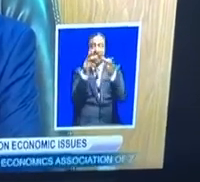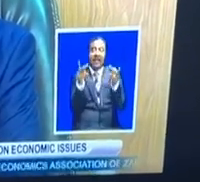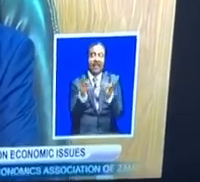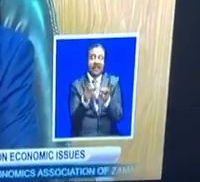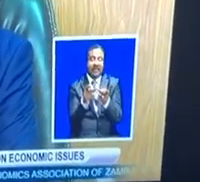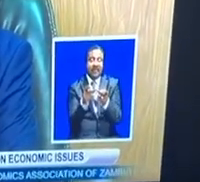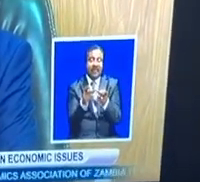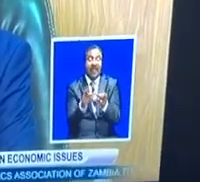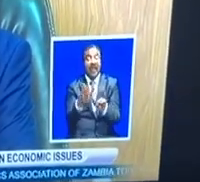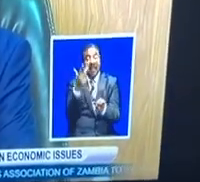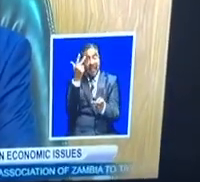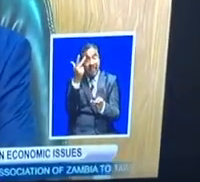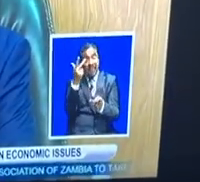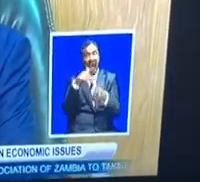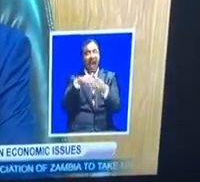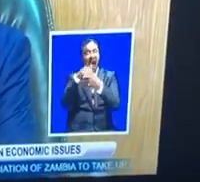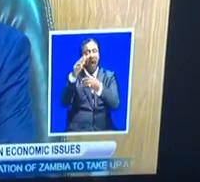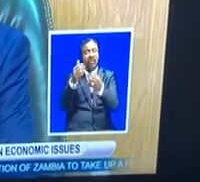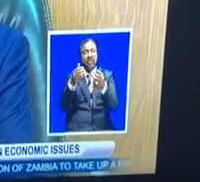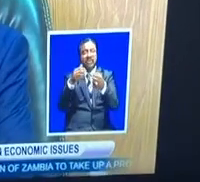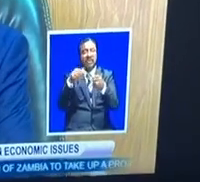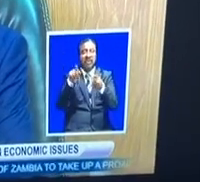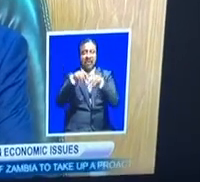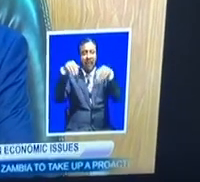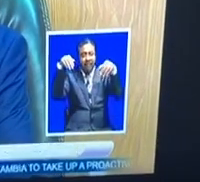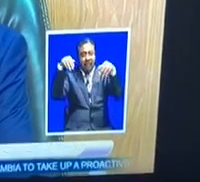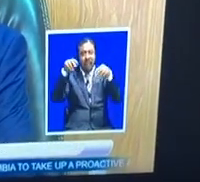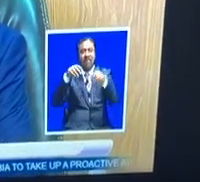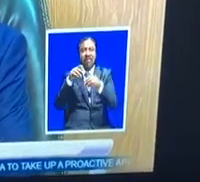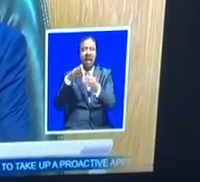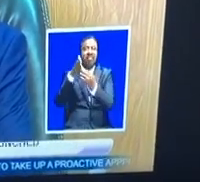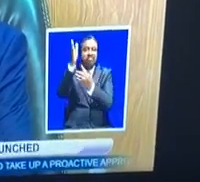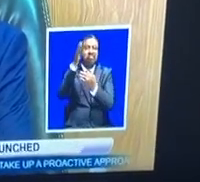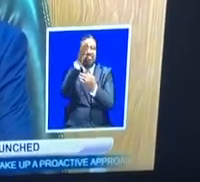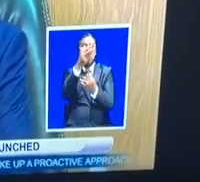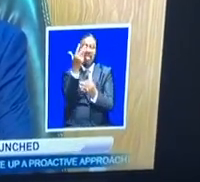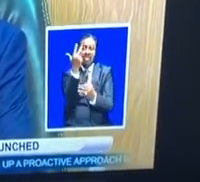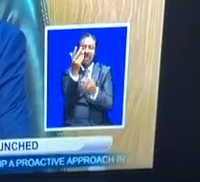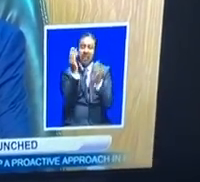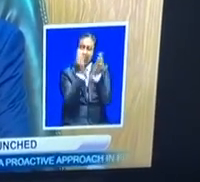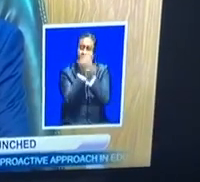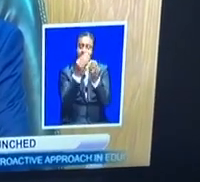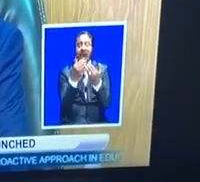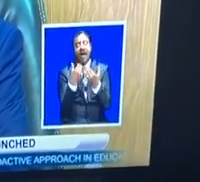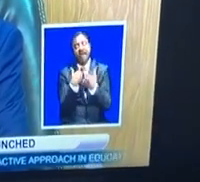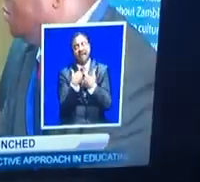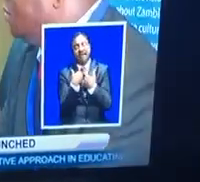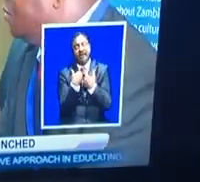state-of-the-art outside broadcasting vans. In short,